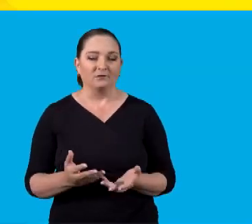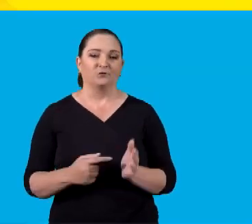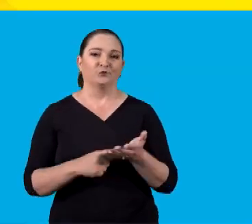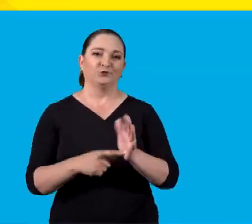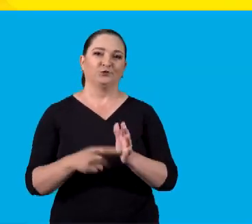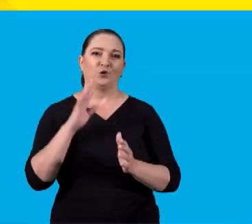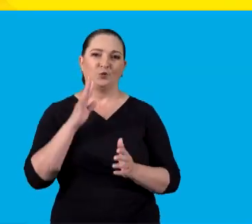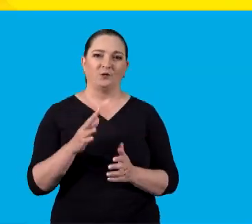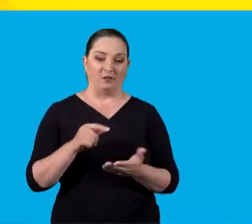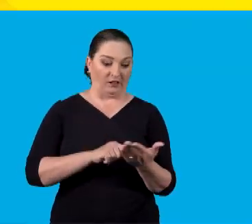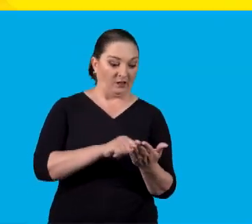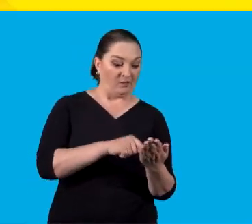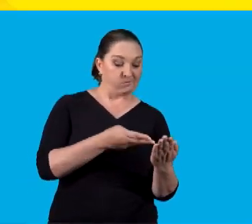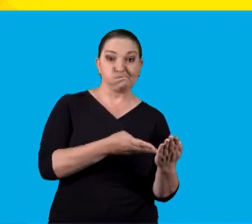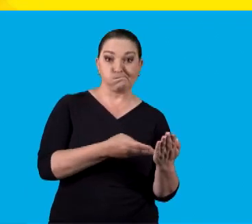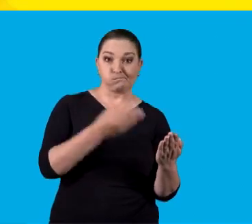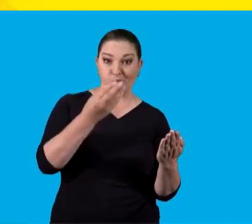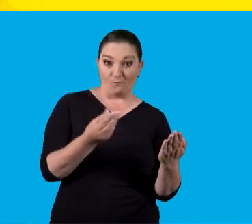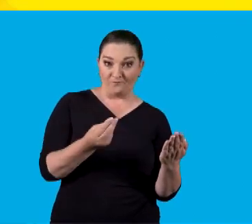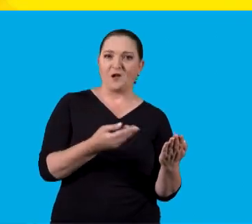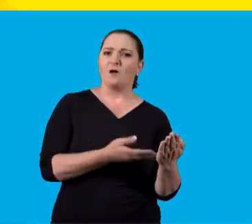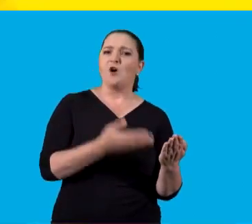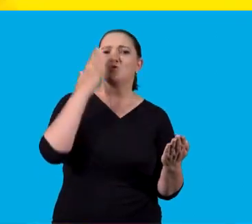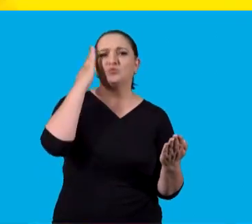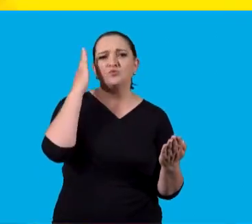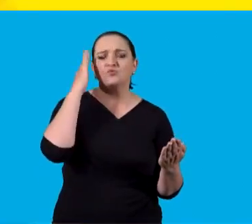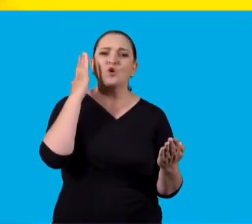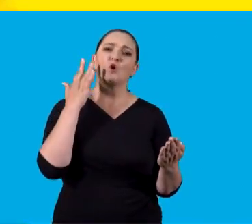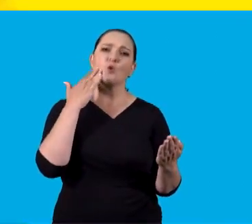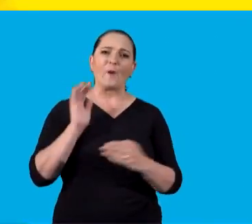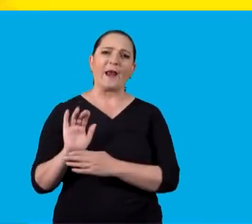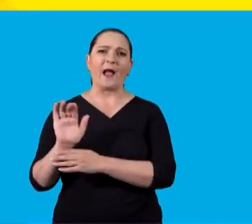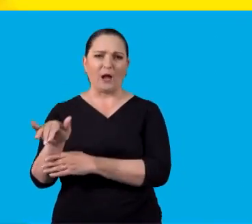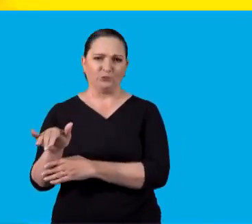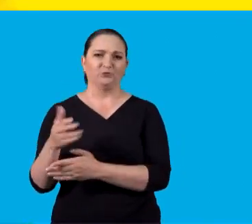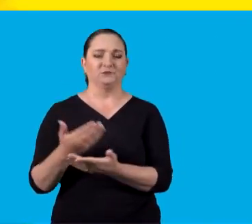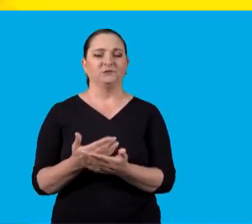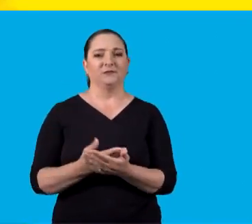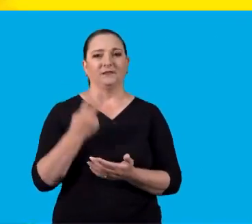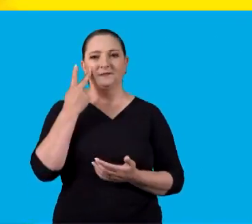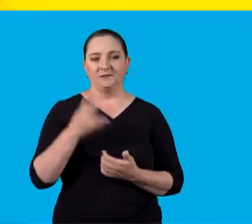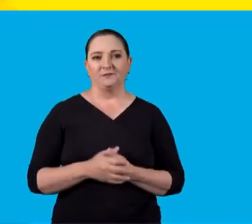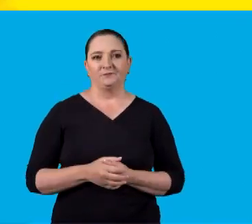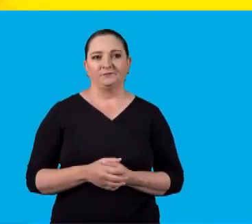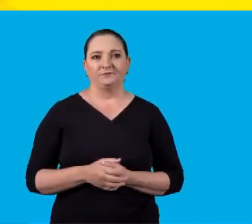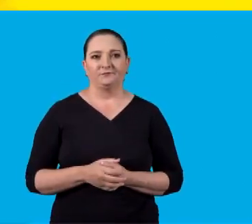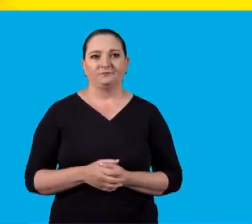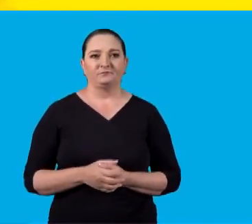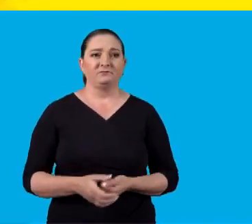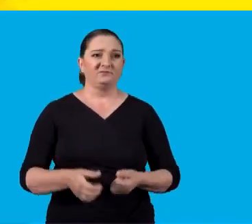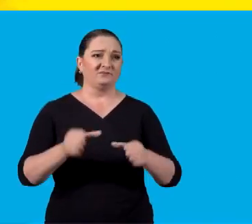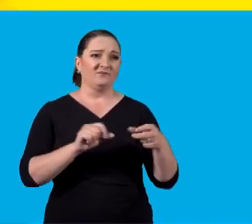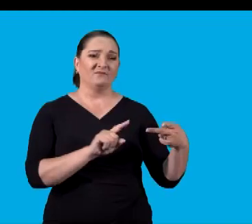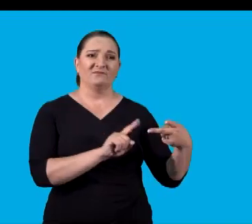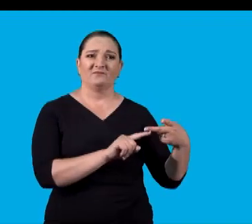your problem anymore, that when you calculate an amount, you know it's an outflow, you record it as an outflow. And the other